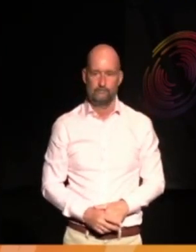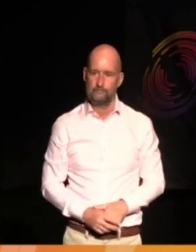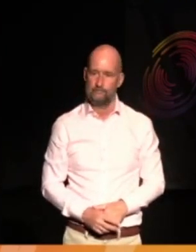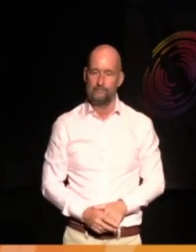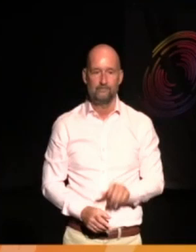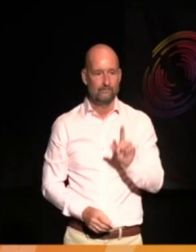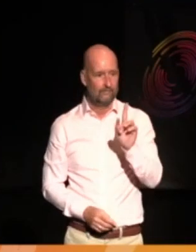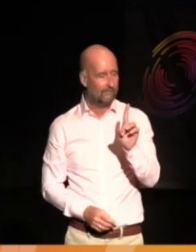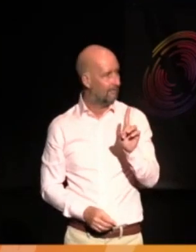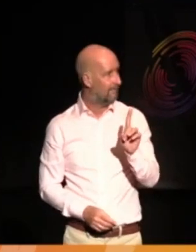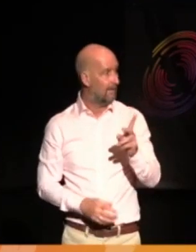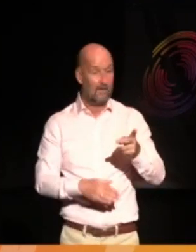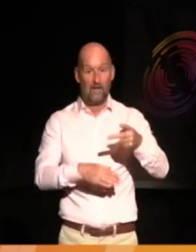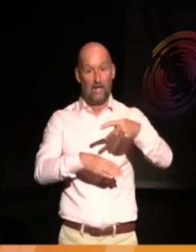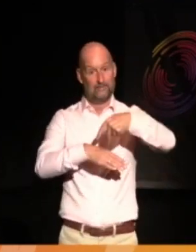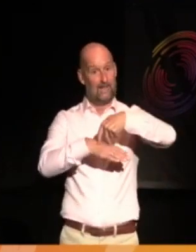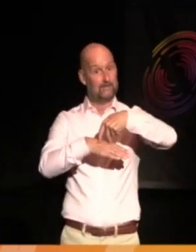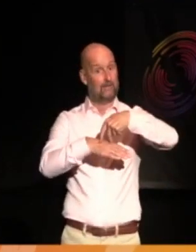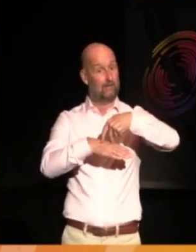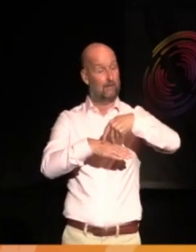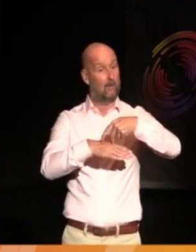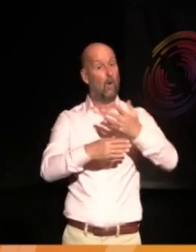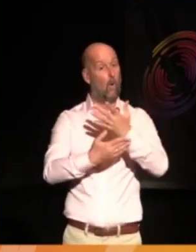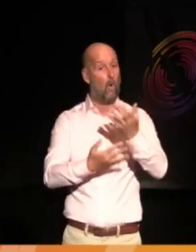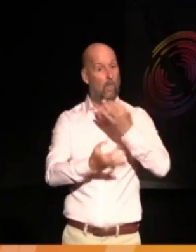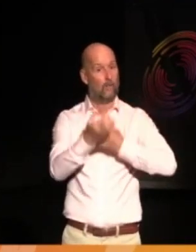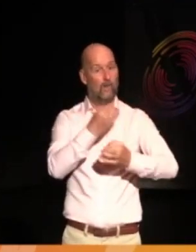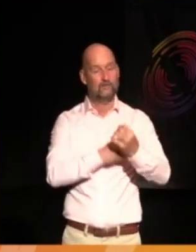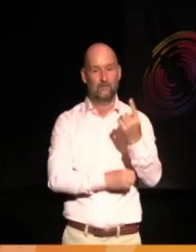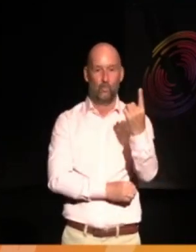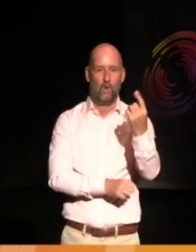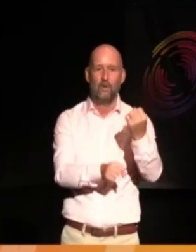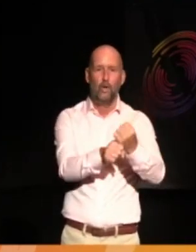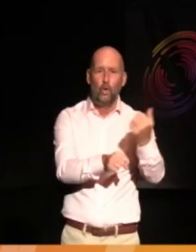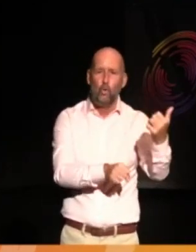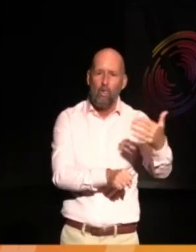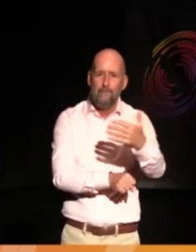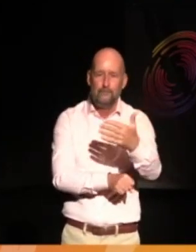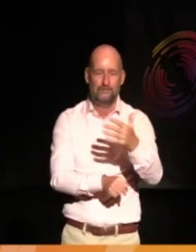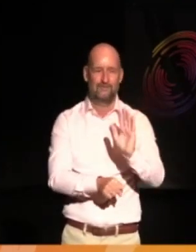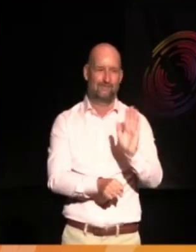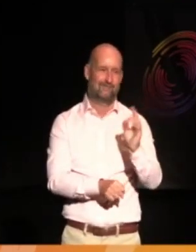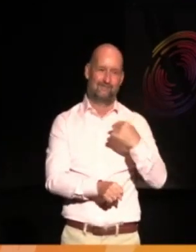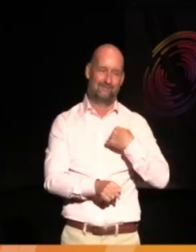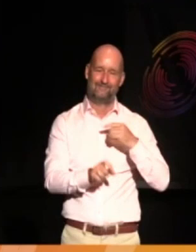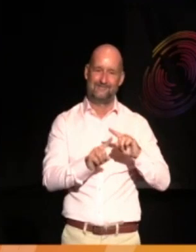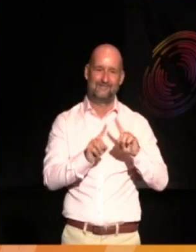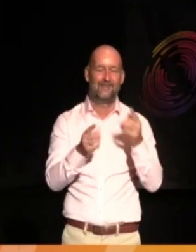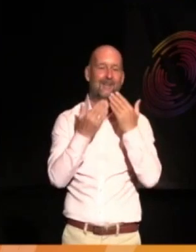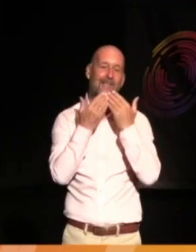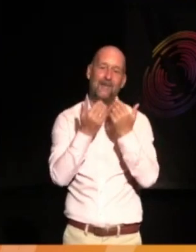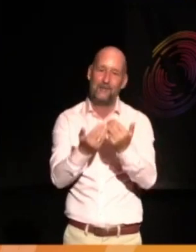By the way, I'm standing for all of this, except the goldfish bit. Thank you.